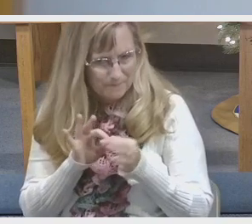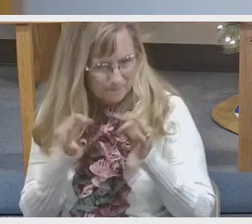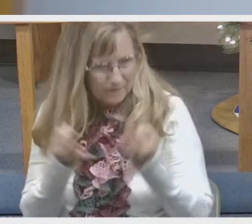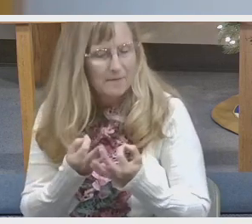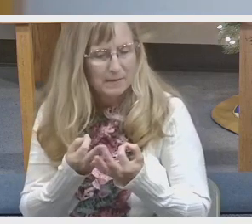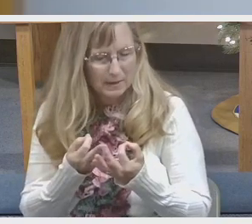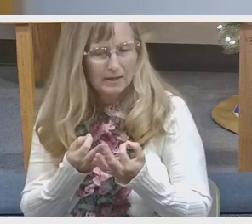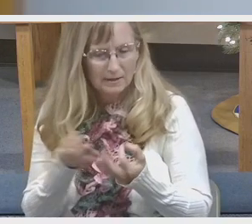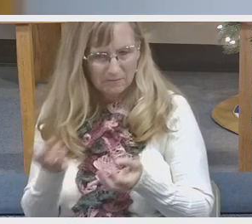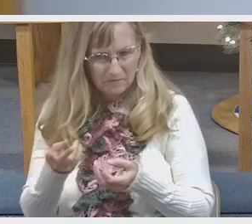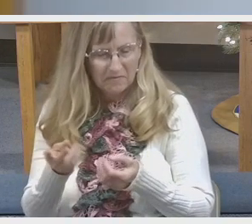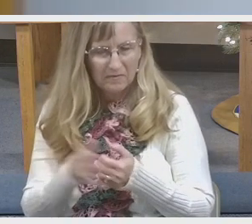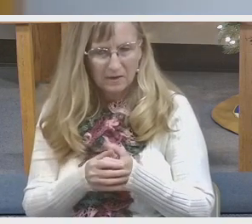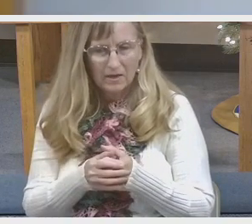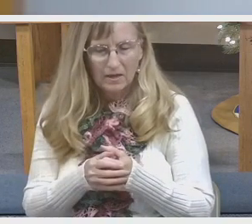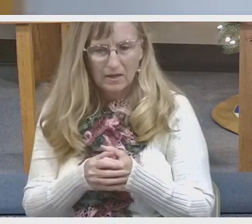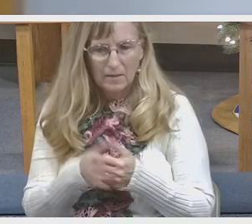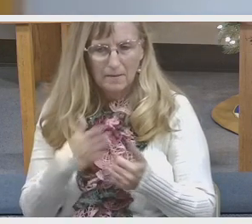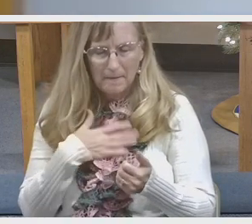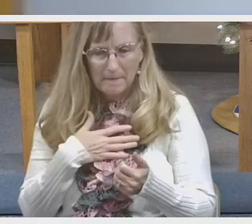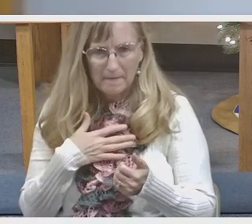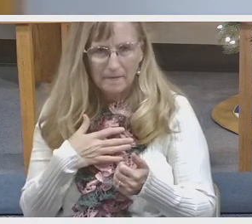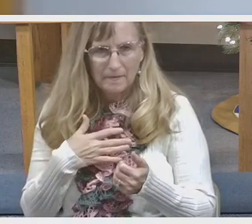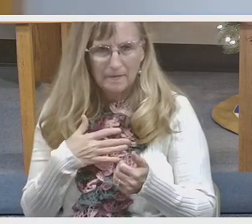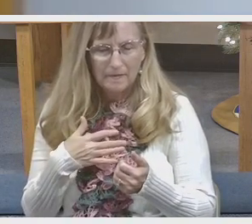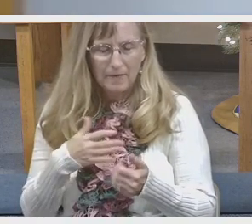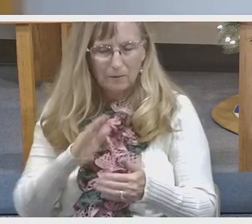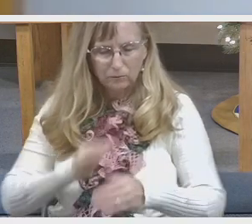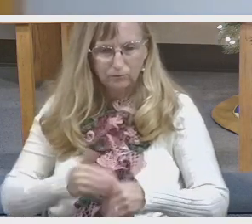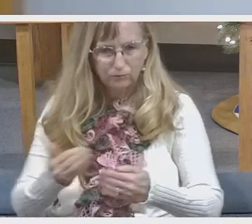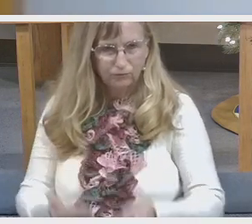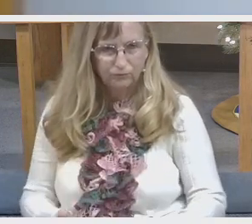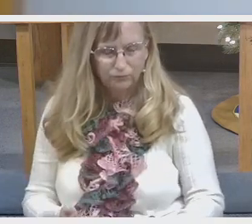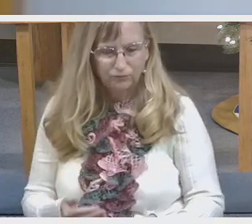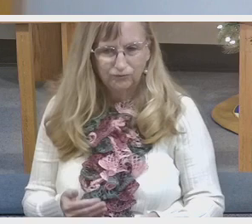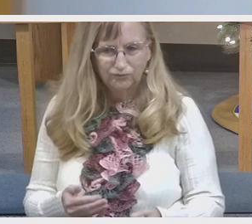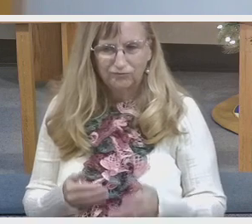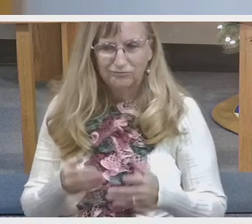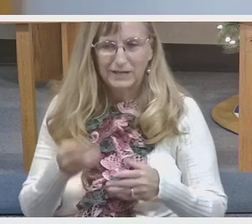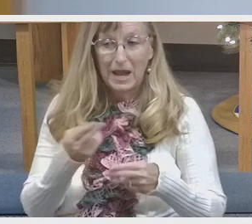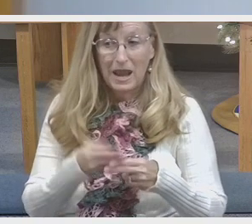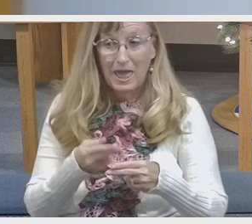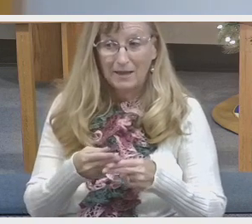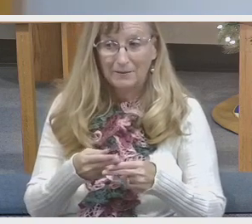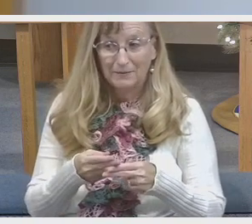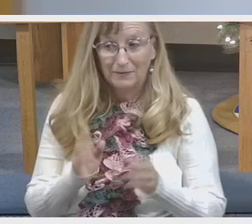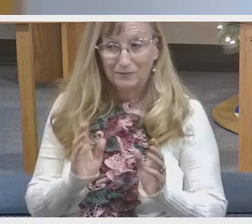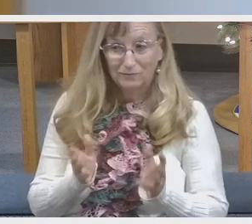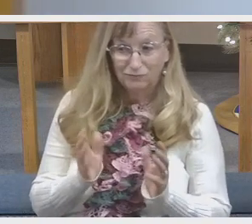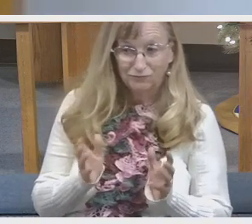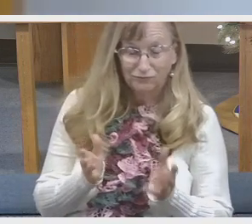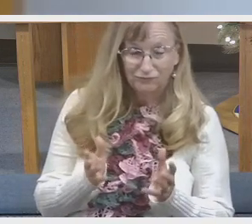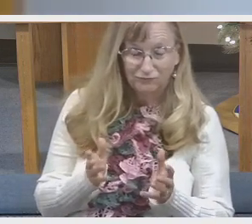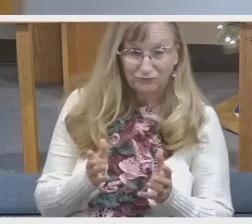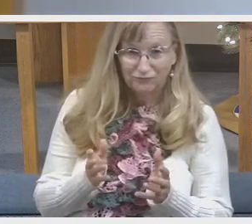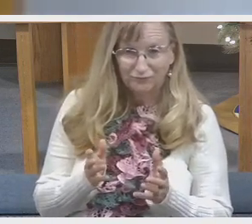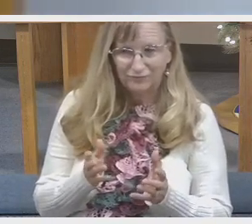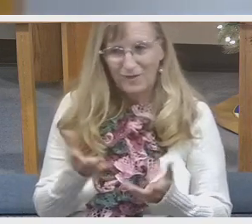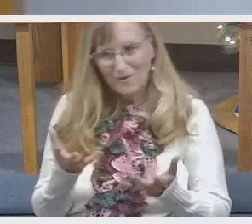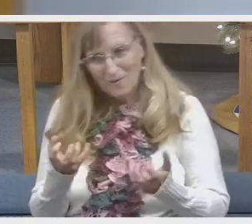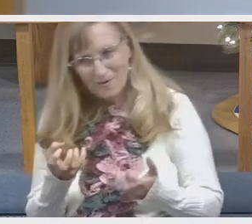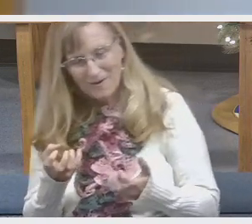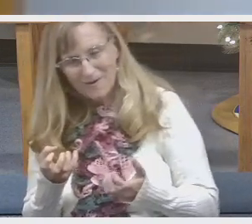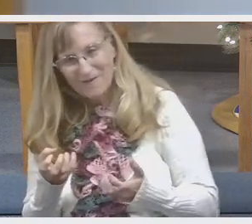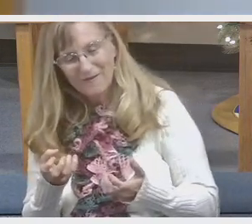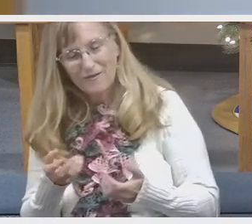were pregnant at the exact same time. They made the fatal mistake of discussing the name with one another that they wanted for their child, though they